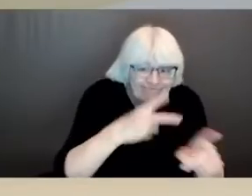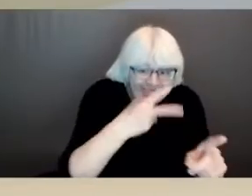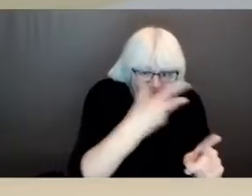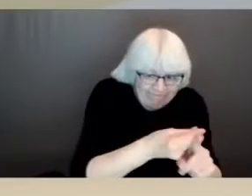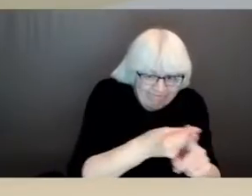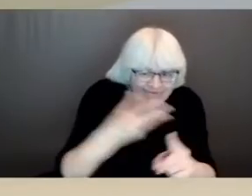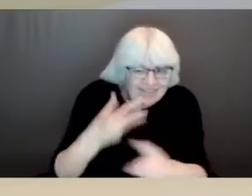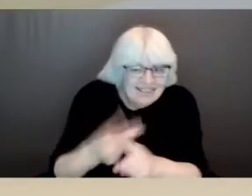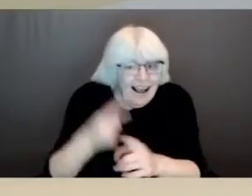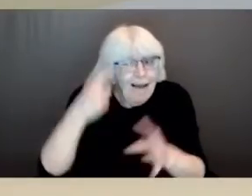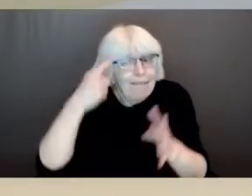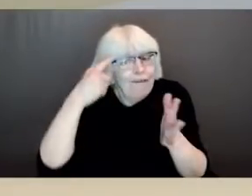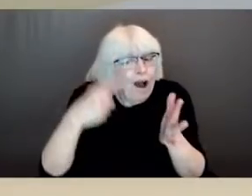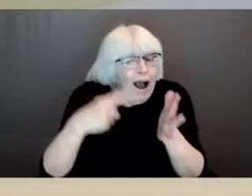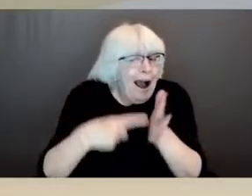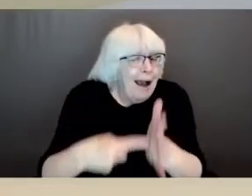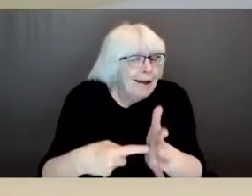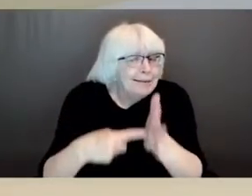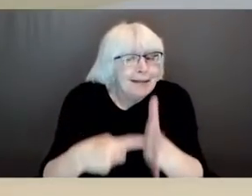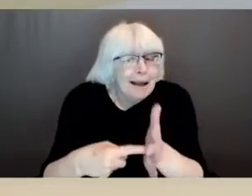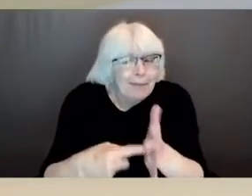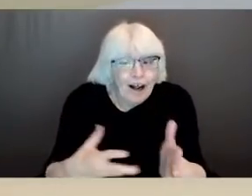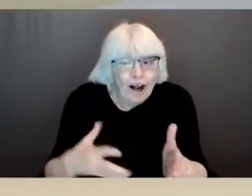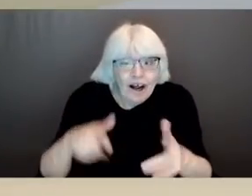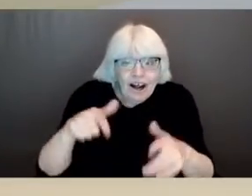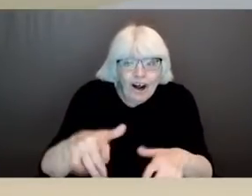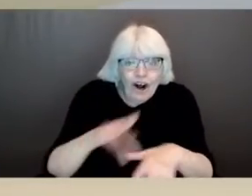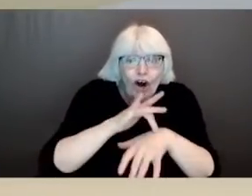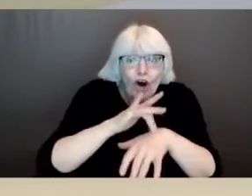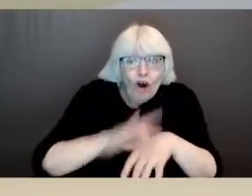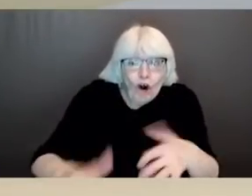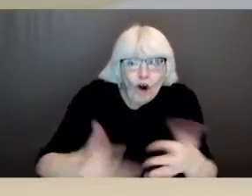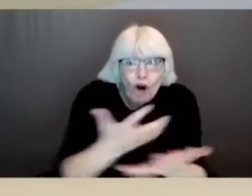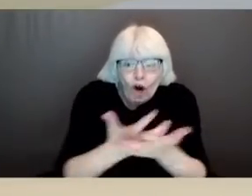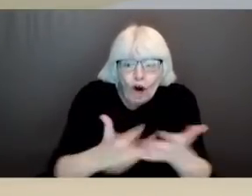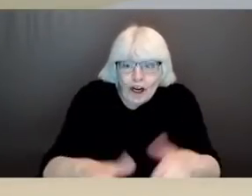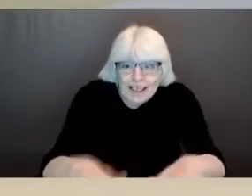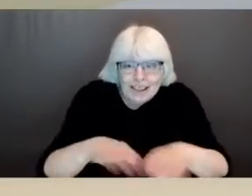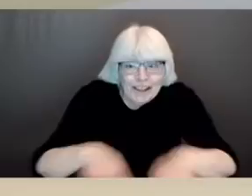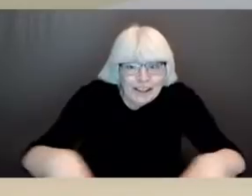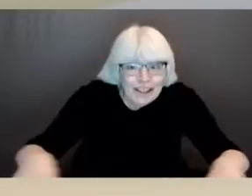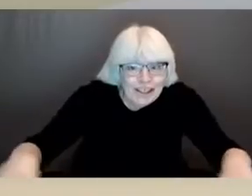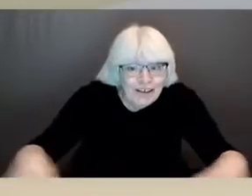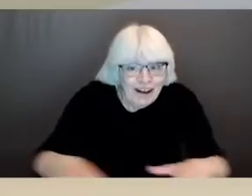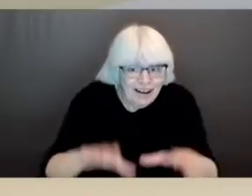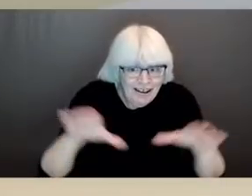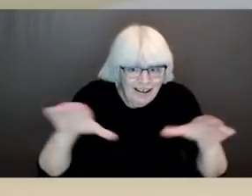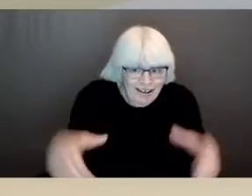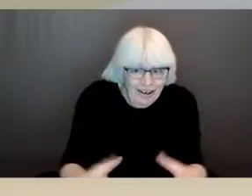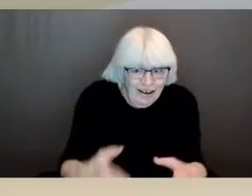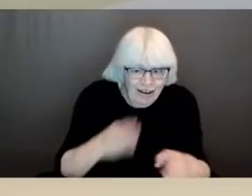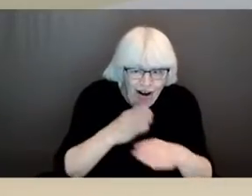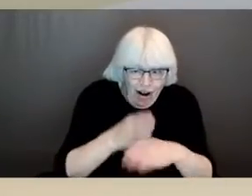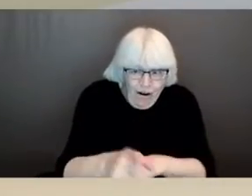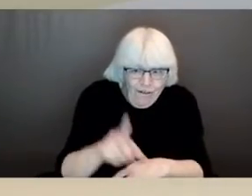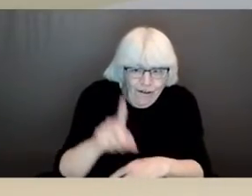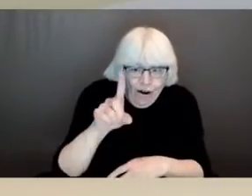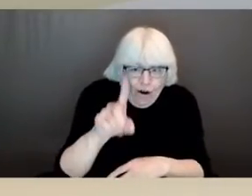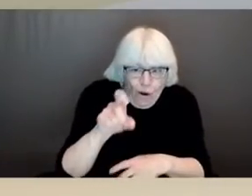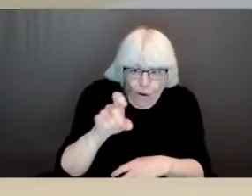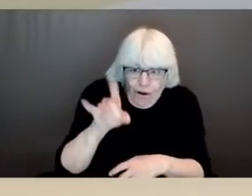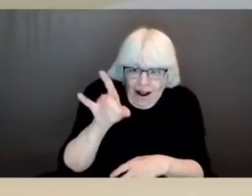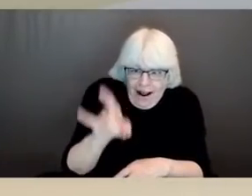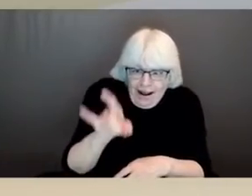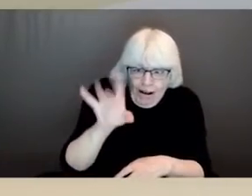early learning sector, when we started, there were 189